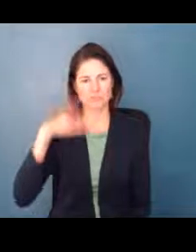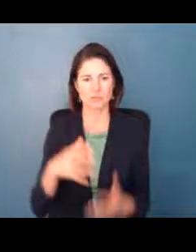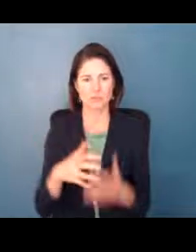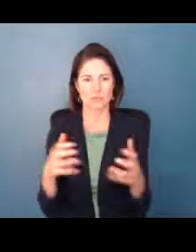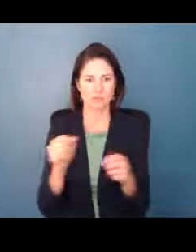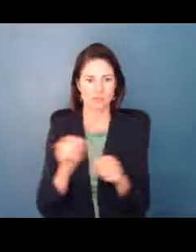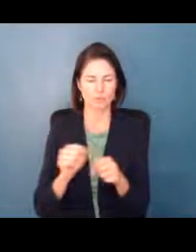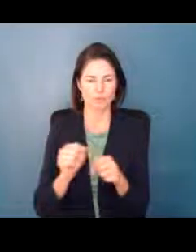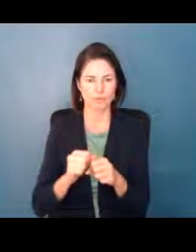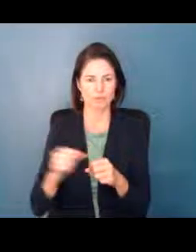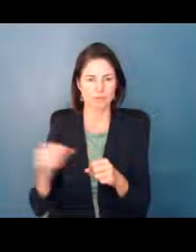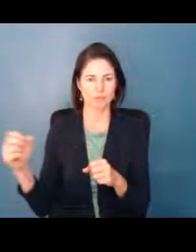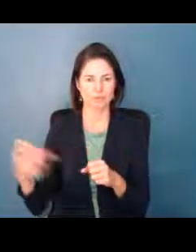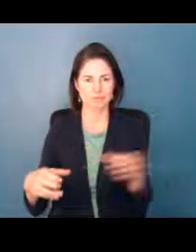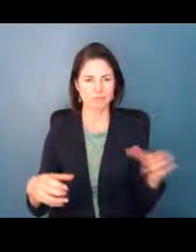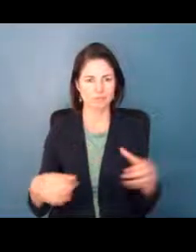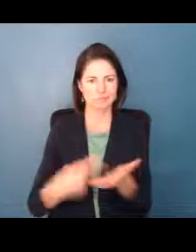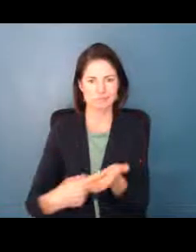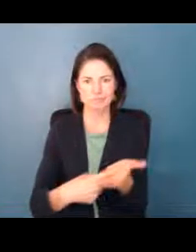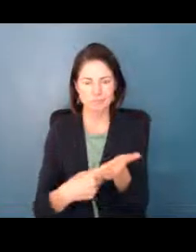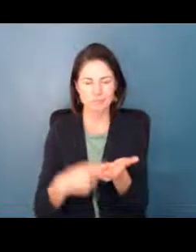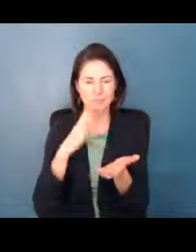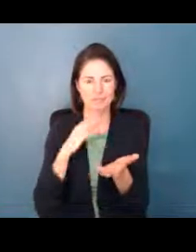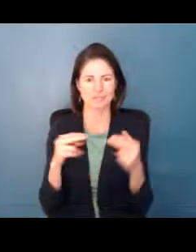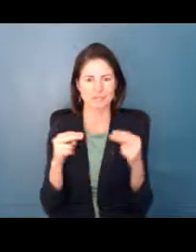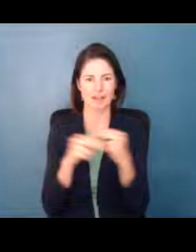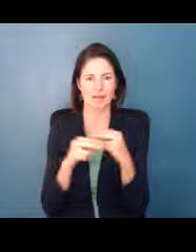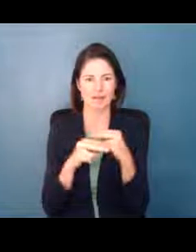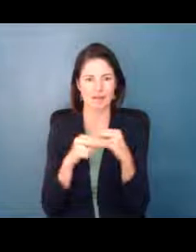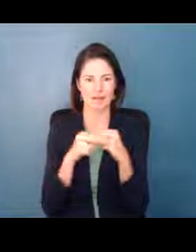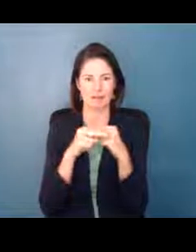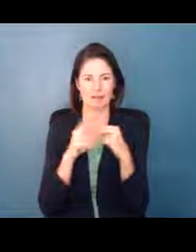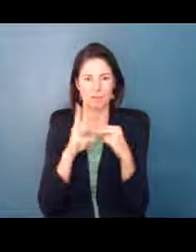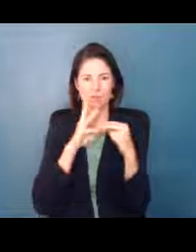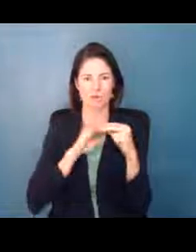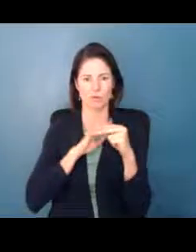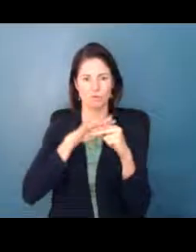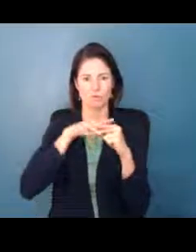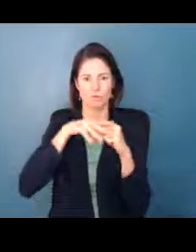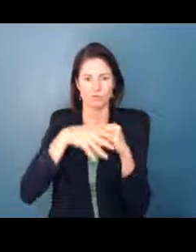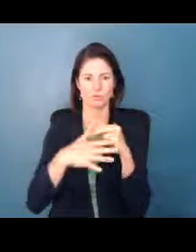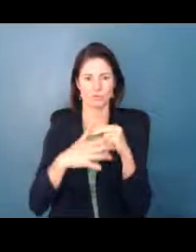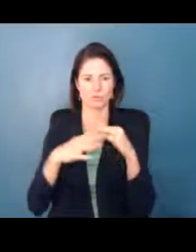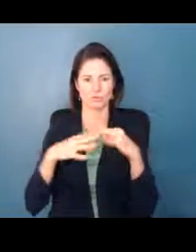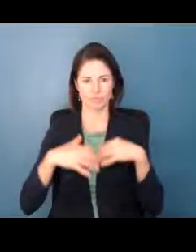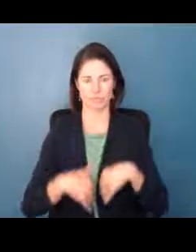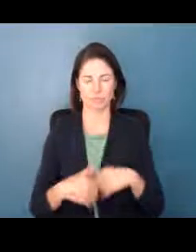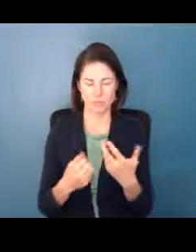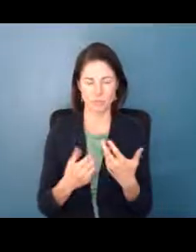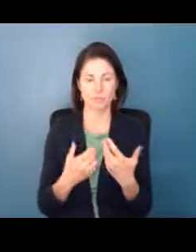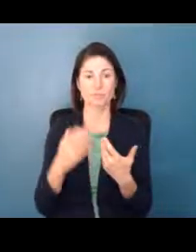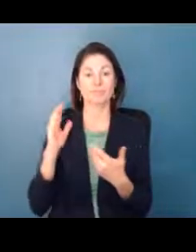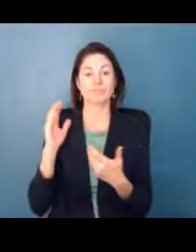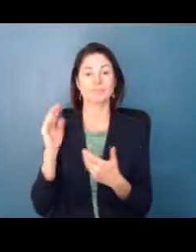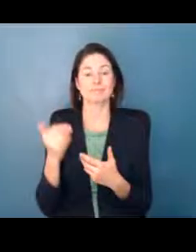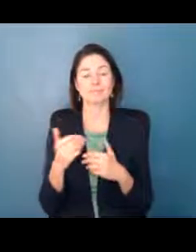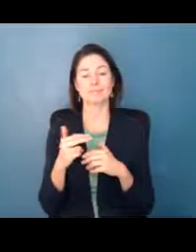ocean. However, it looks like the construction work proceeded on the